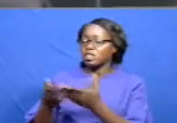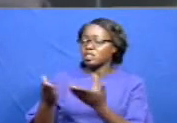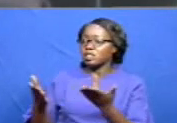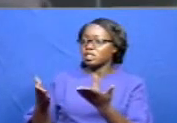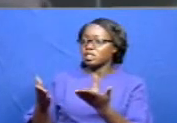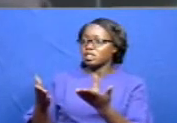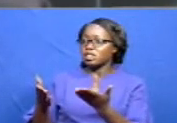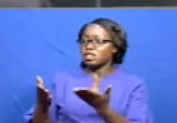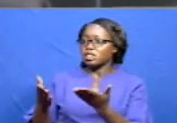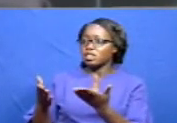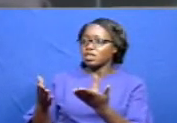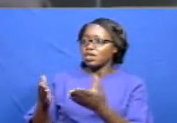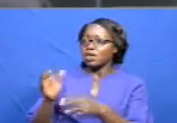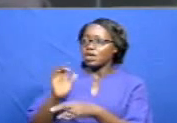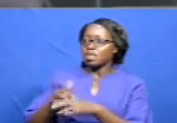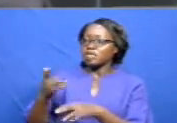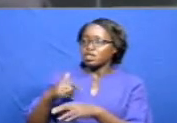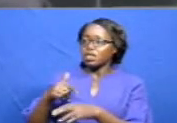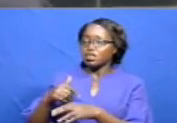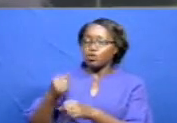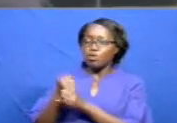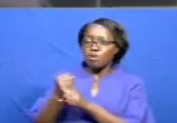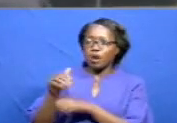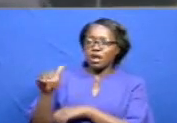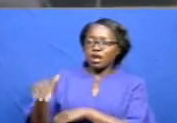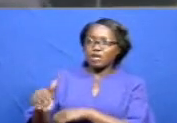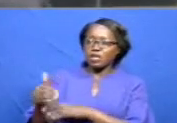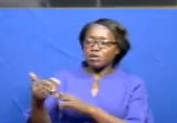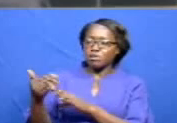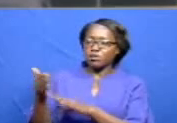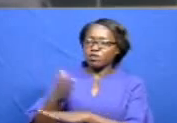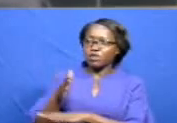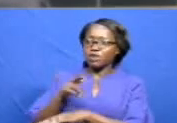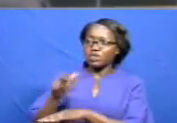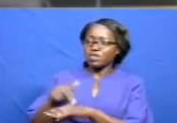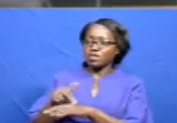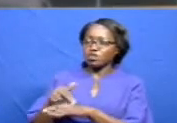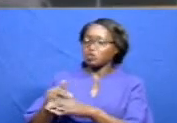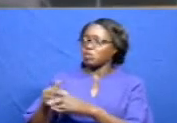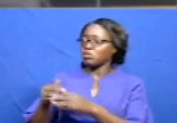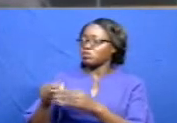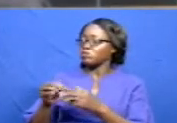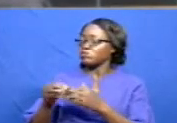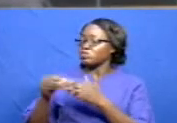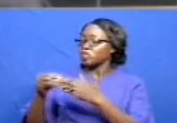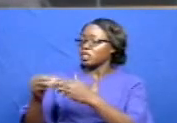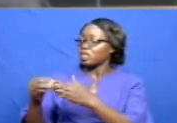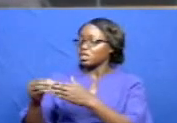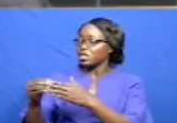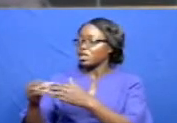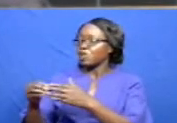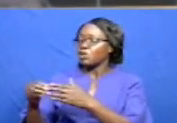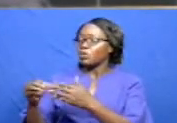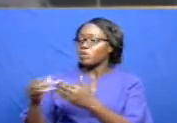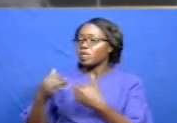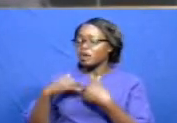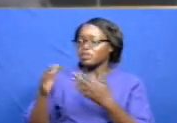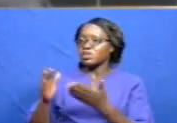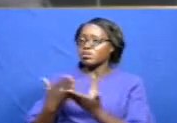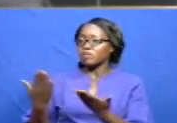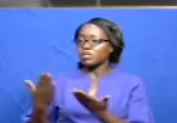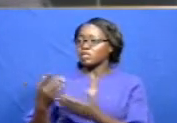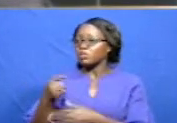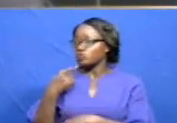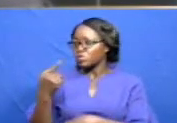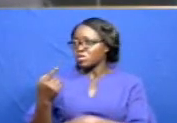our shores, we took measures early on. Even before the national guidelines came into place, we took certain measures to say,